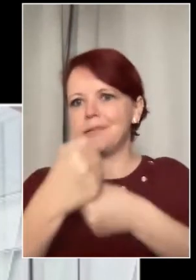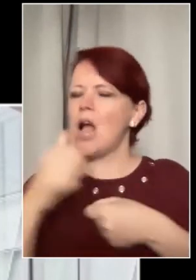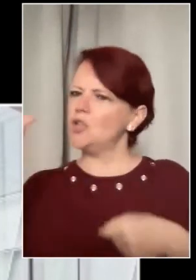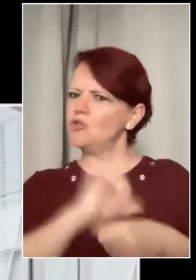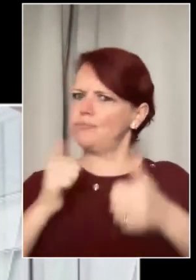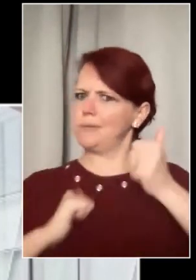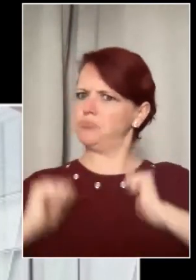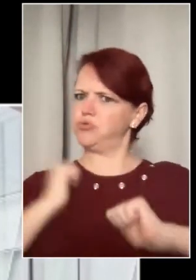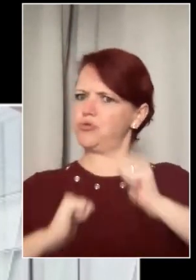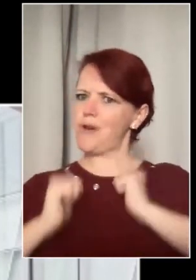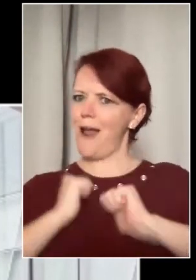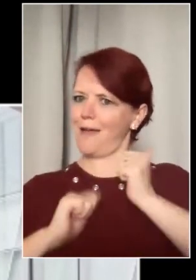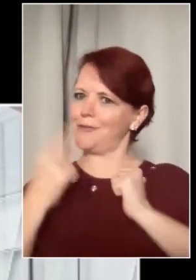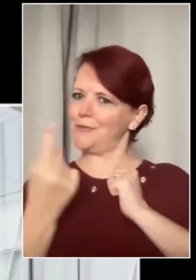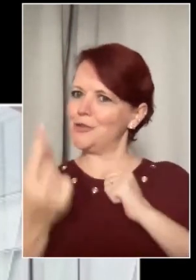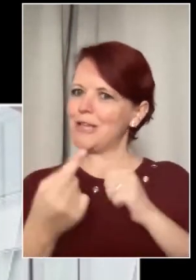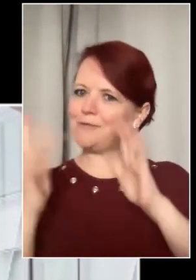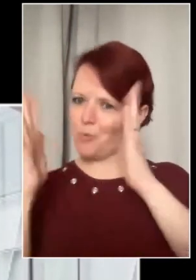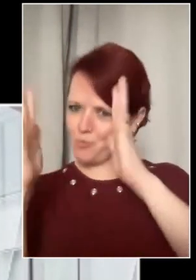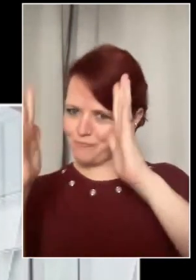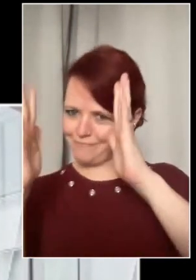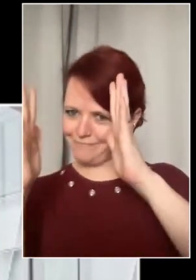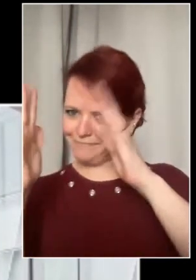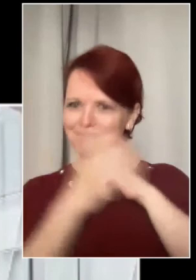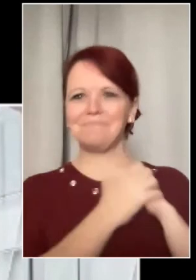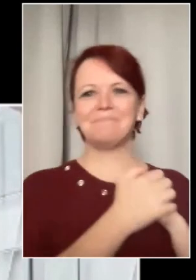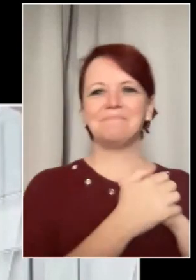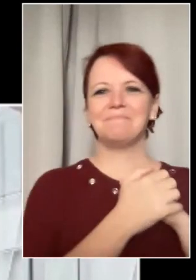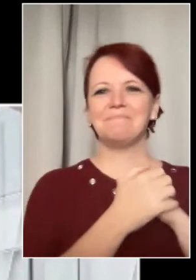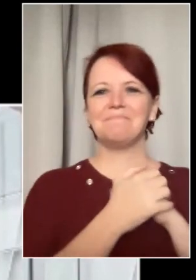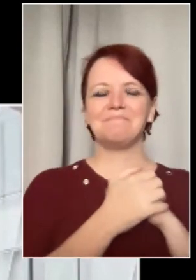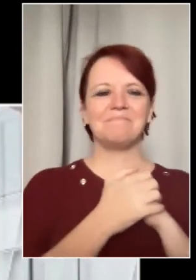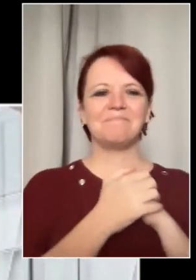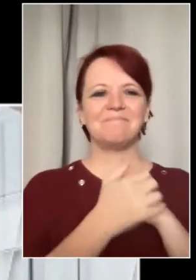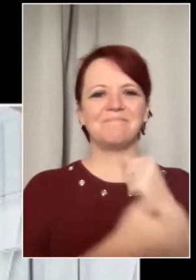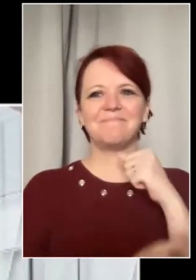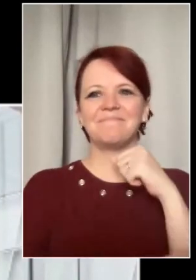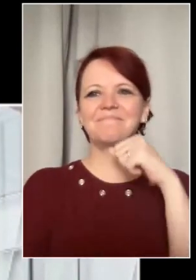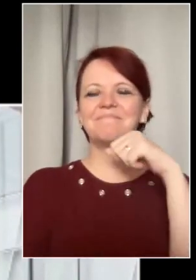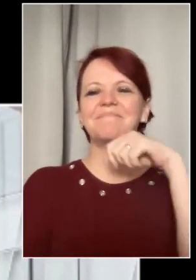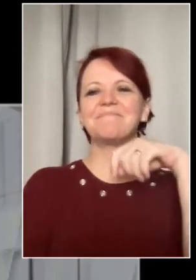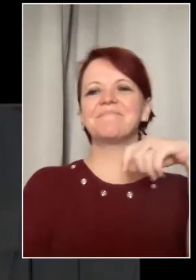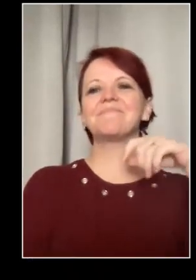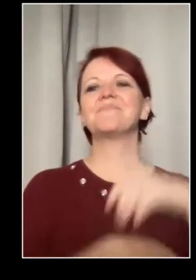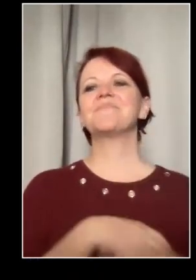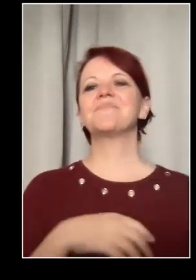So congratulations once again. Thank you. Okay, back to you, Rob.